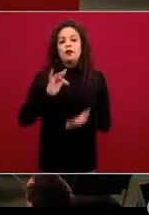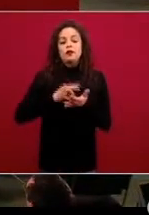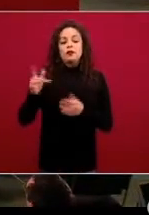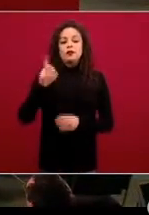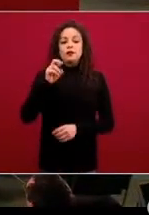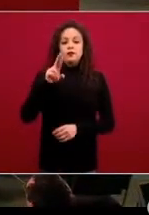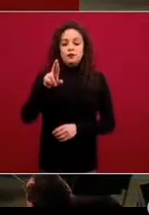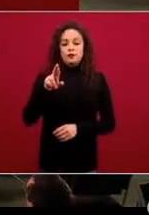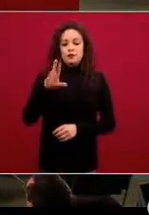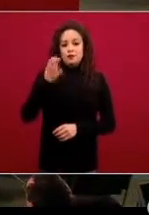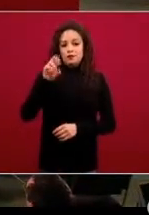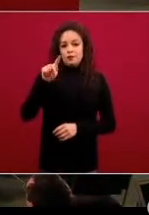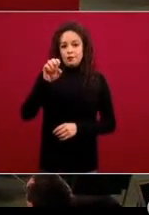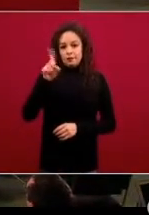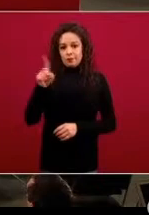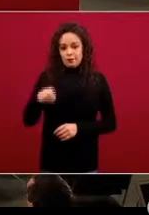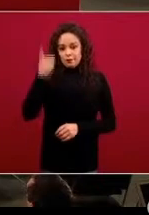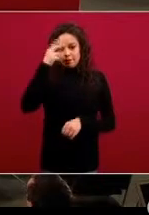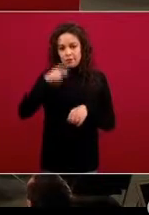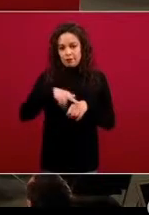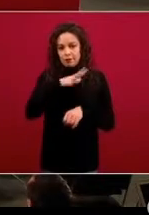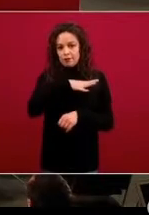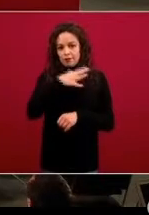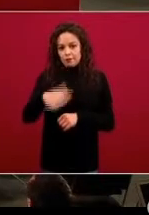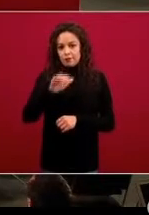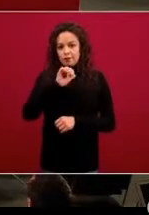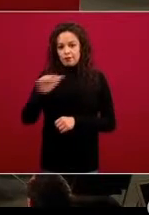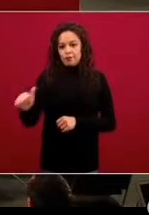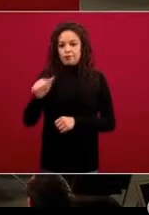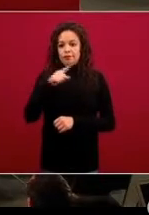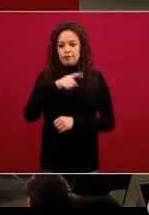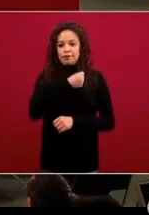Let's go to questions and answers.